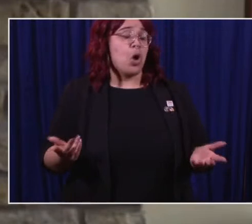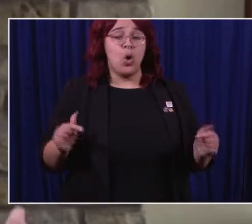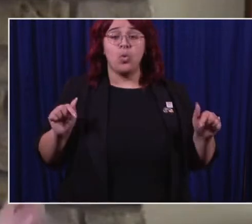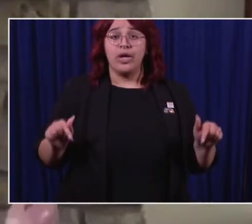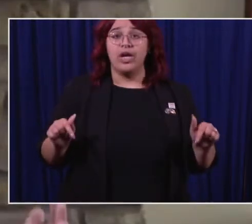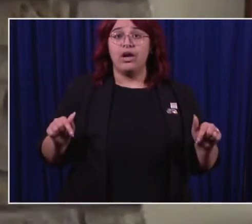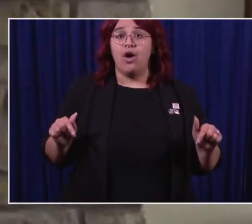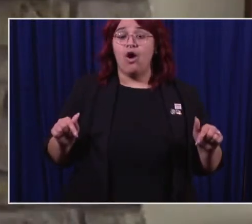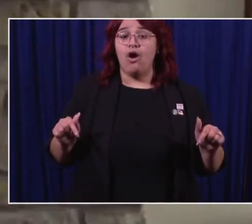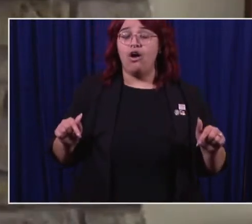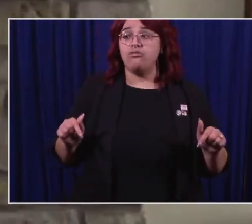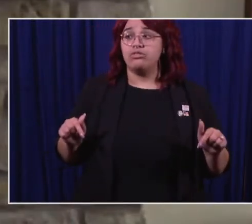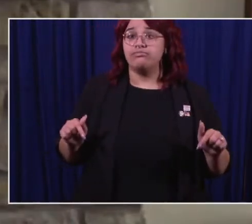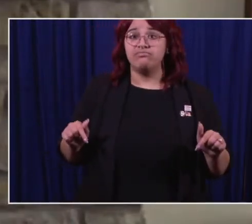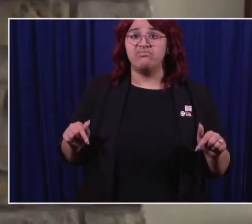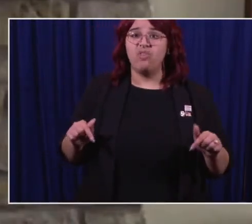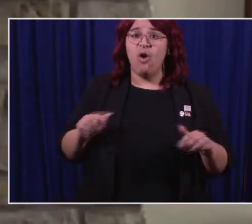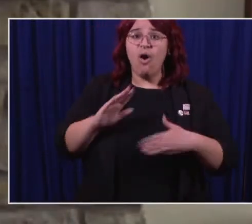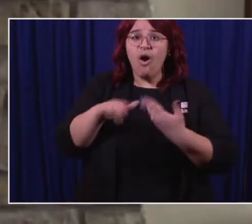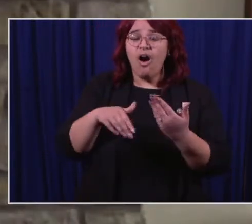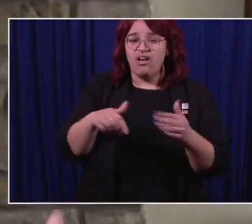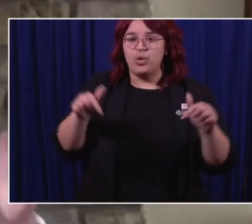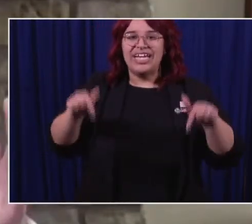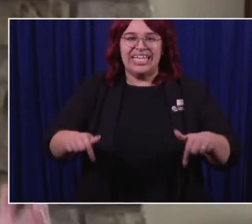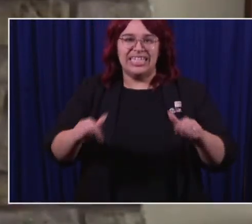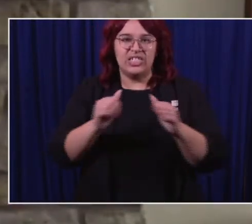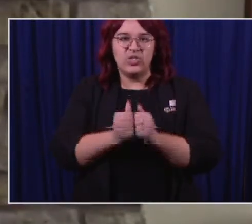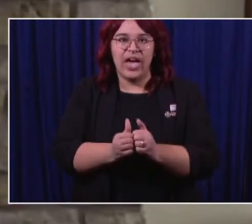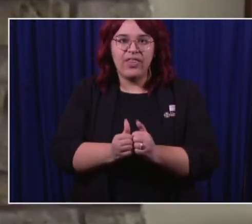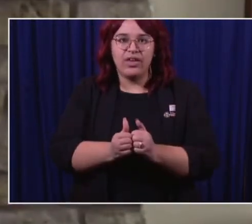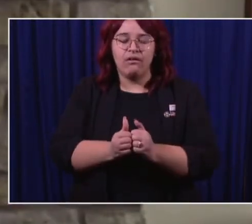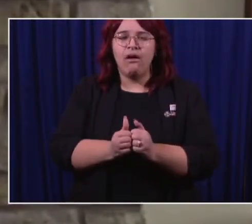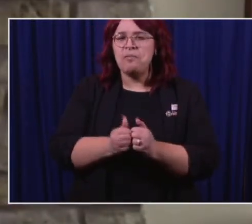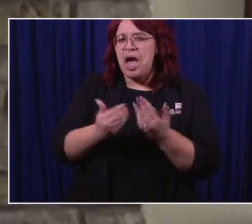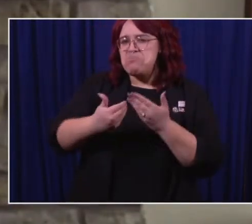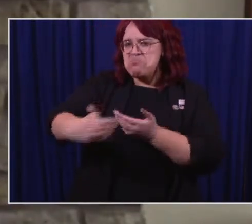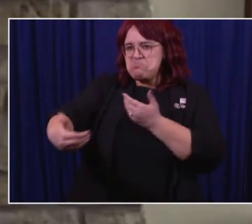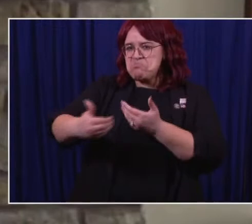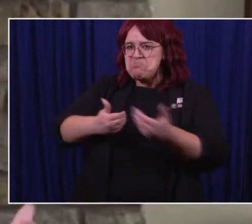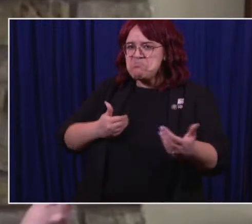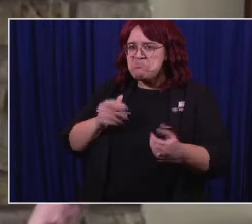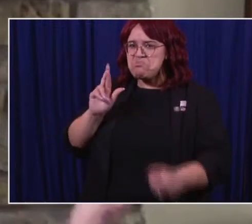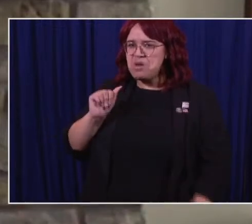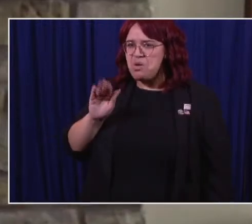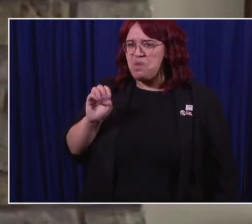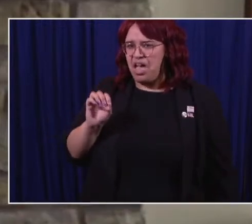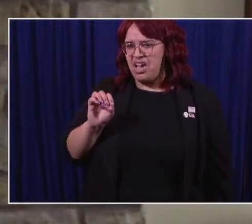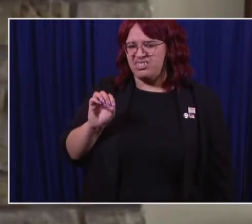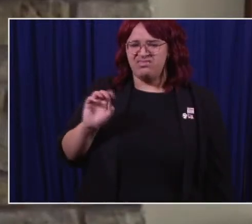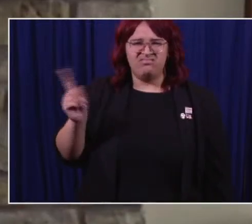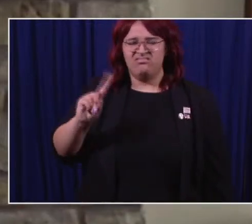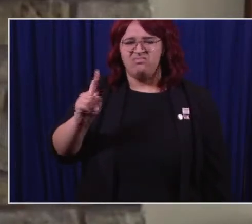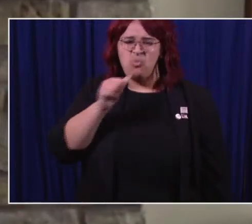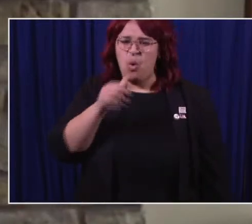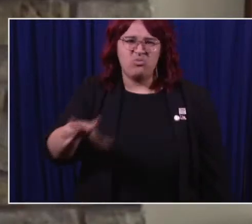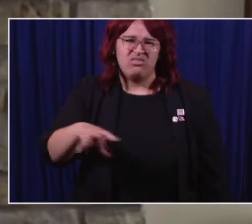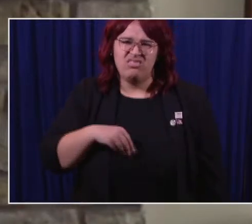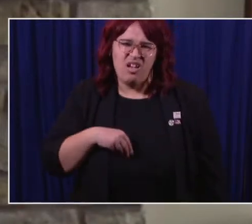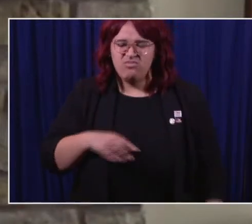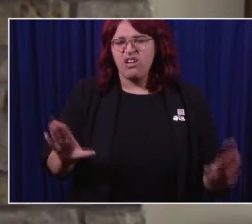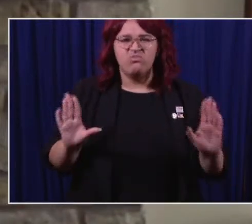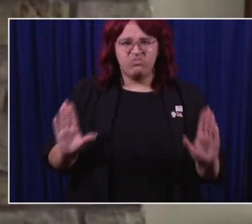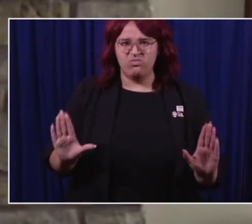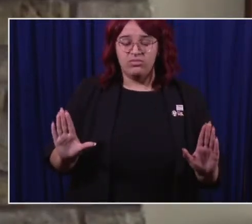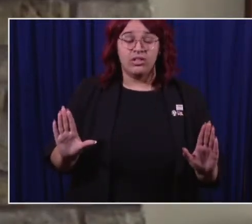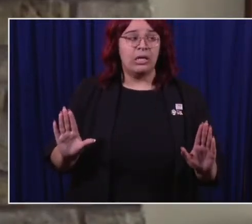be segmenting by race. And I'm not going to go deal with that. I'm not going to tell you. I'm not going to get into